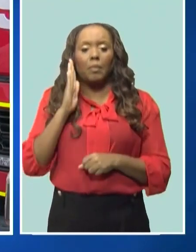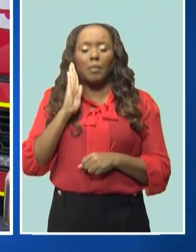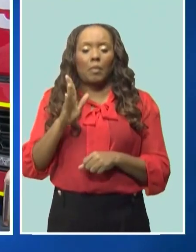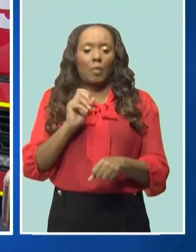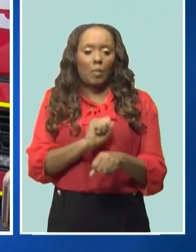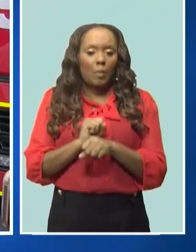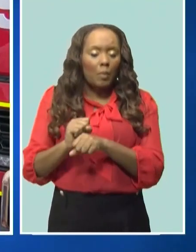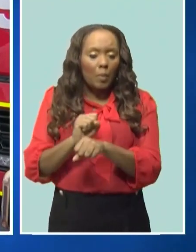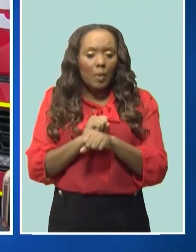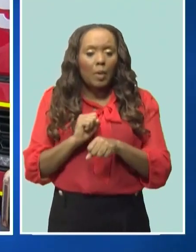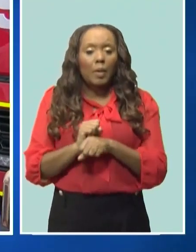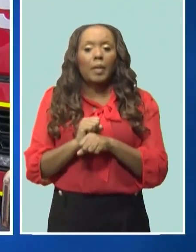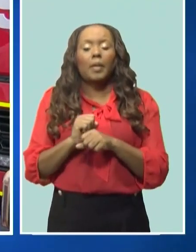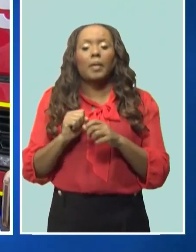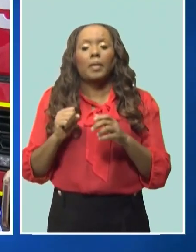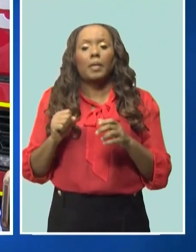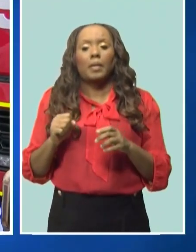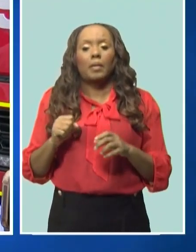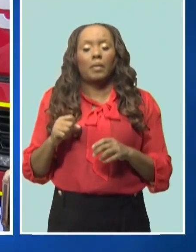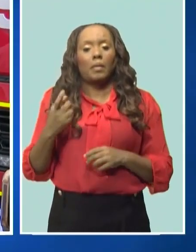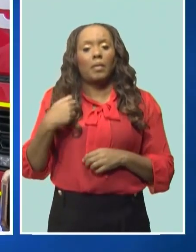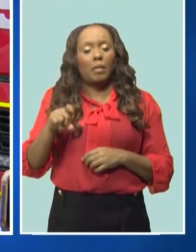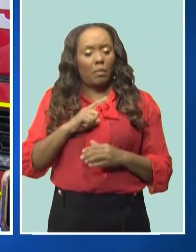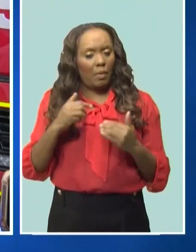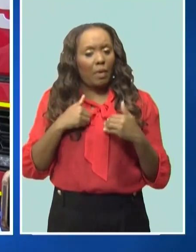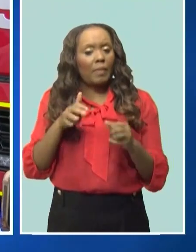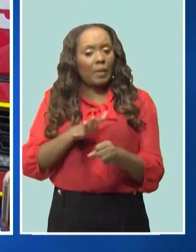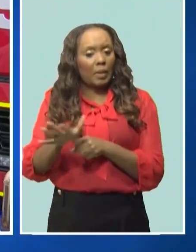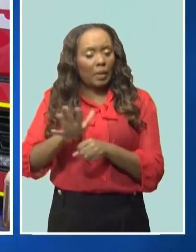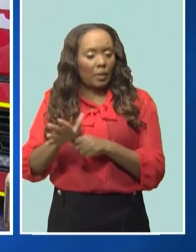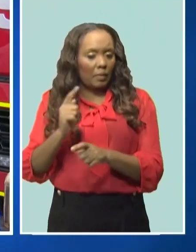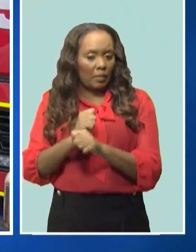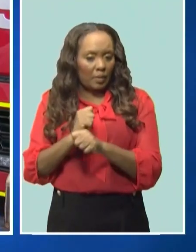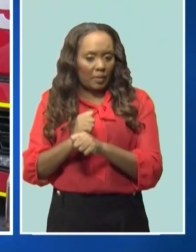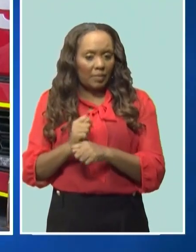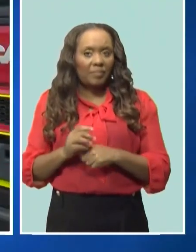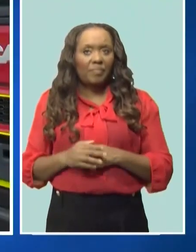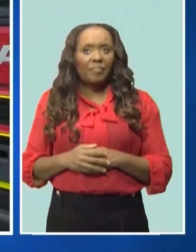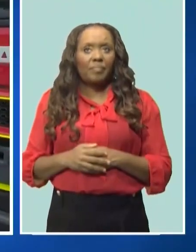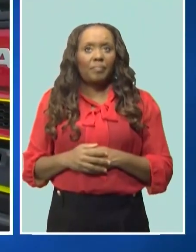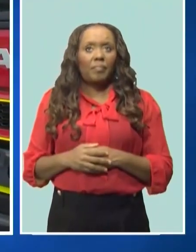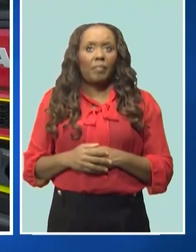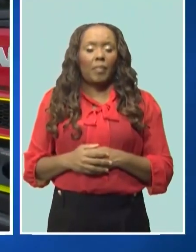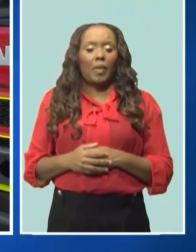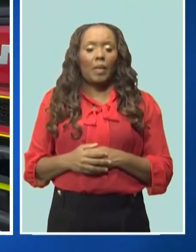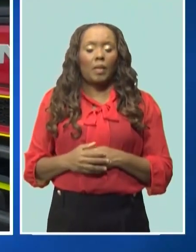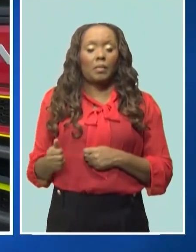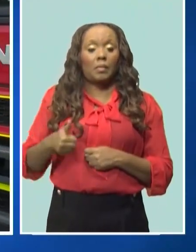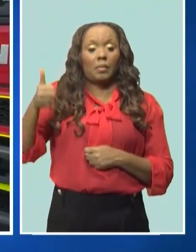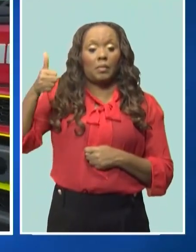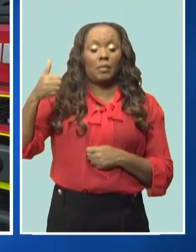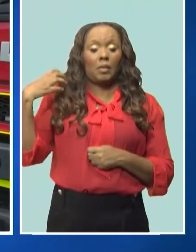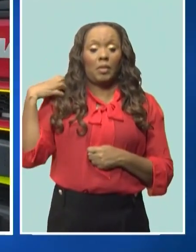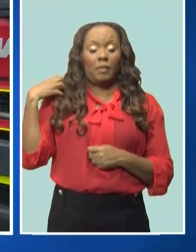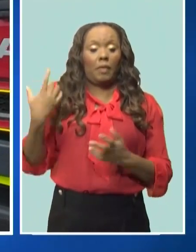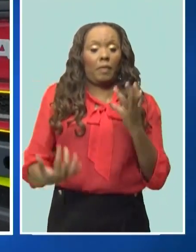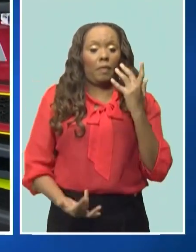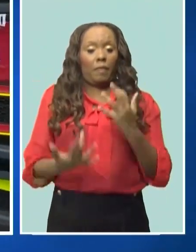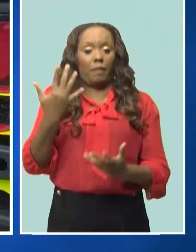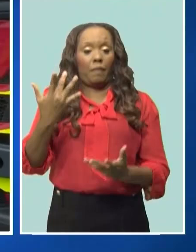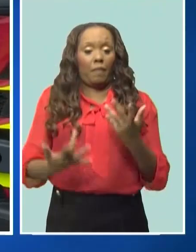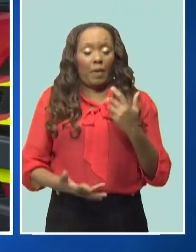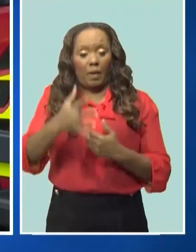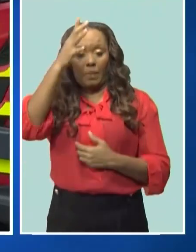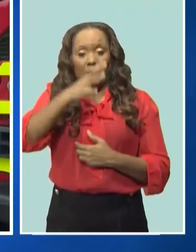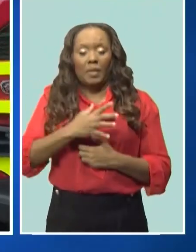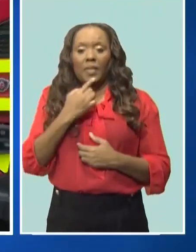that point where we are perfectly covered. We're not there yet, but we're working on it. Chief Fire Officer Errol Maynard says while Barbados now has 12